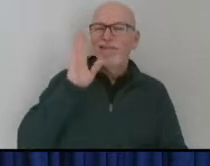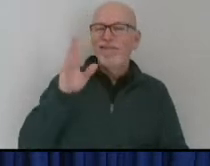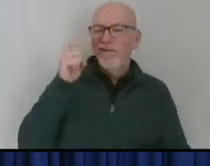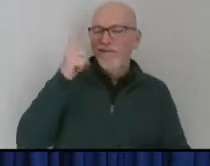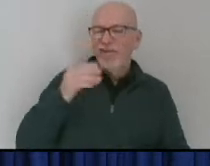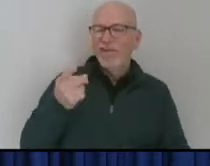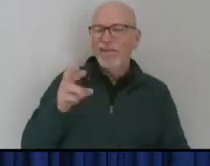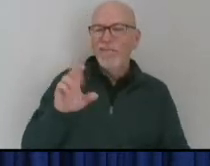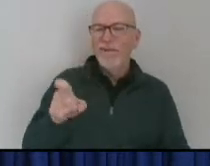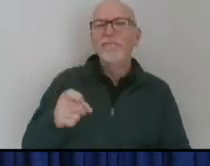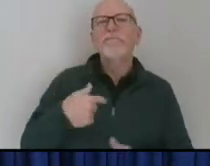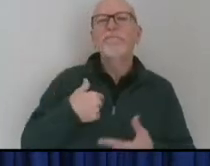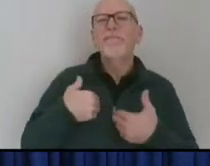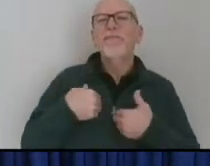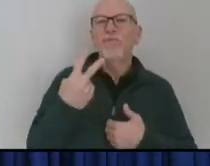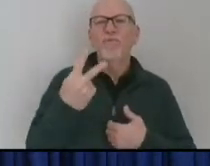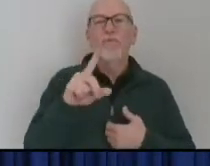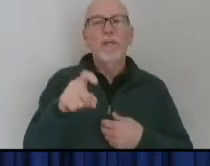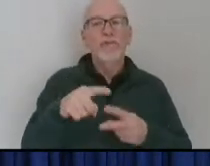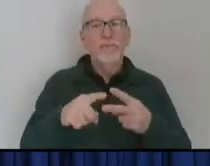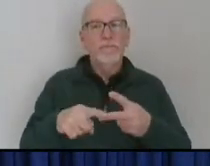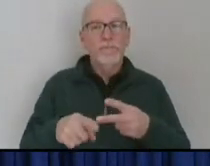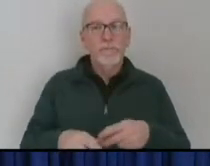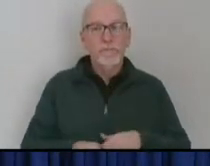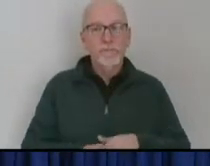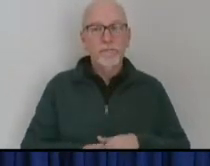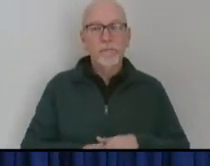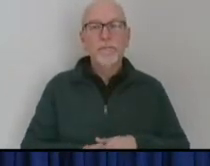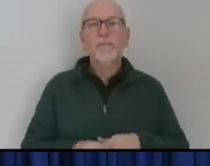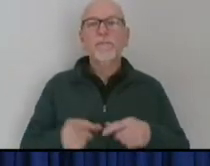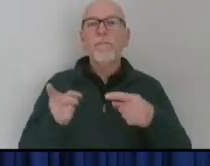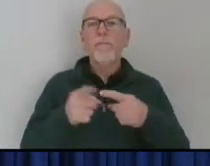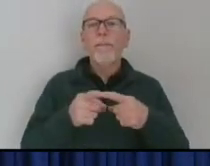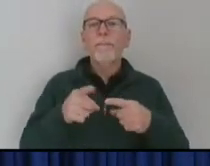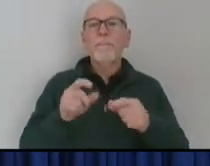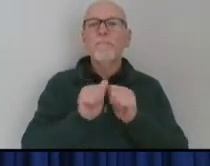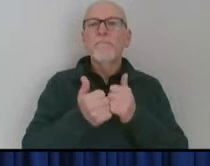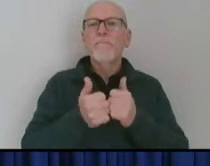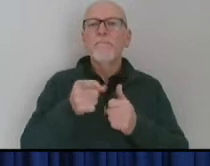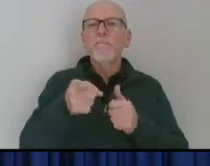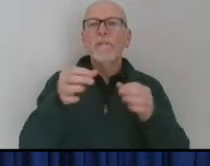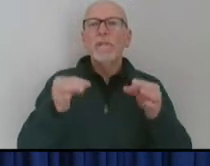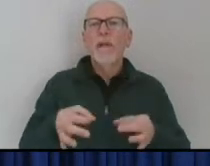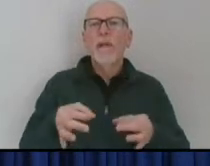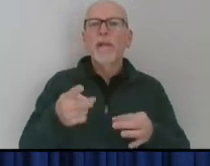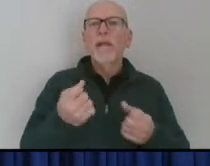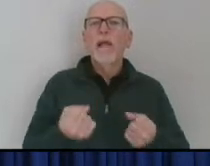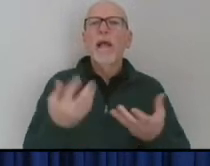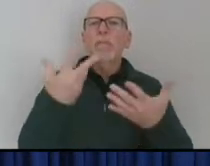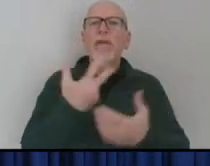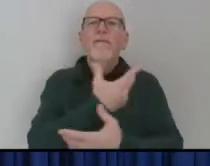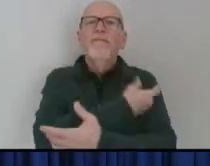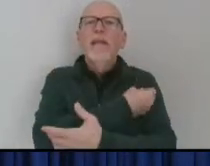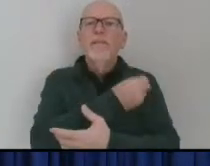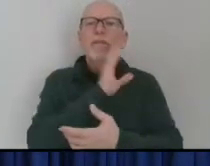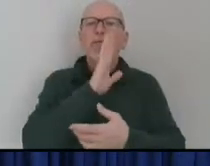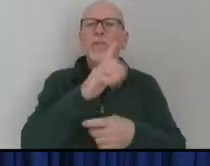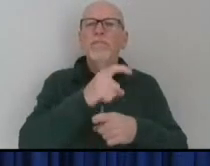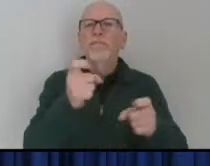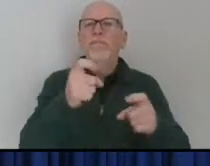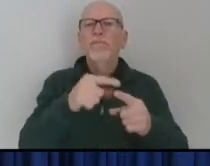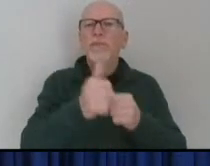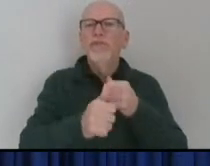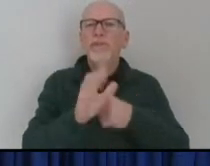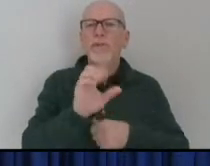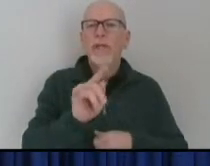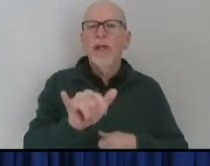Box. I have two questions, actually. The first one is, how are you deciding how many vaccines are distributed to each